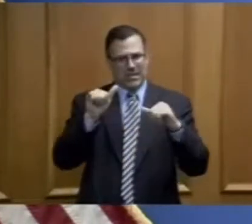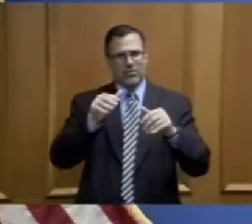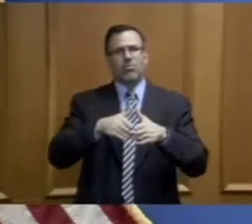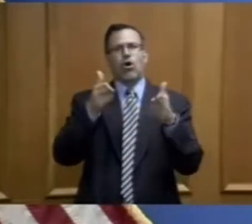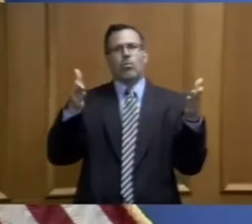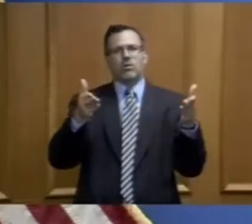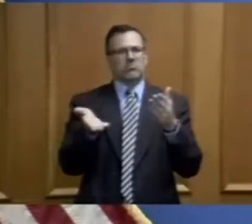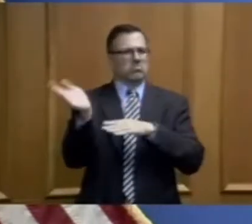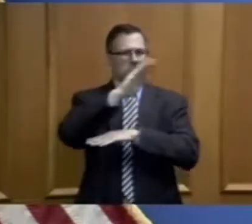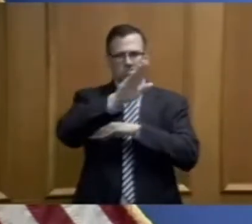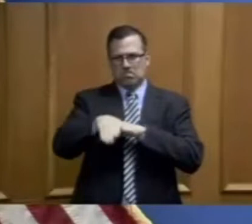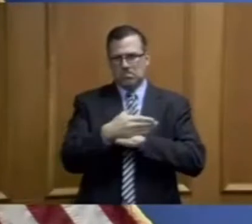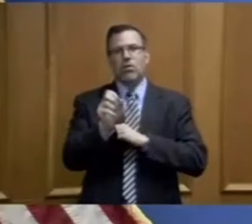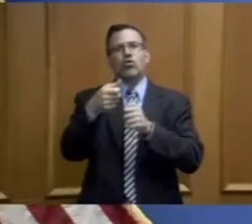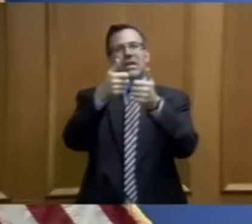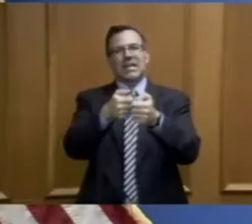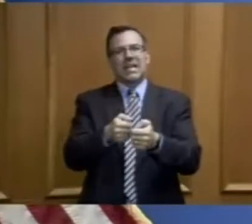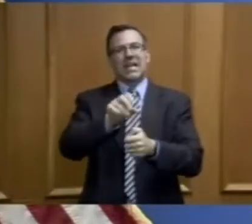can text